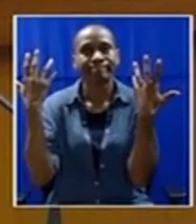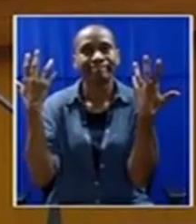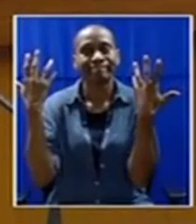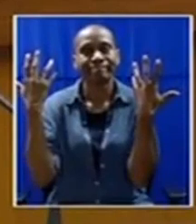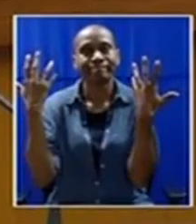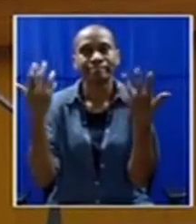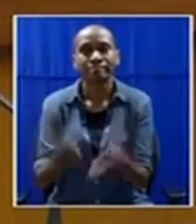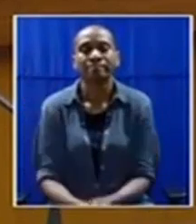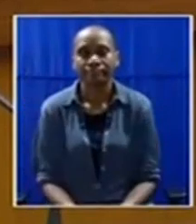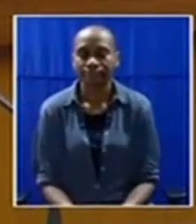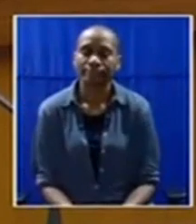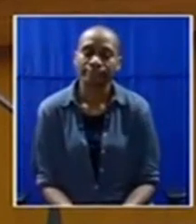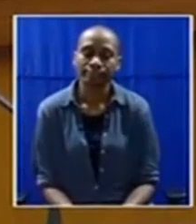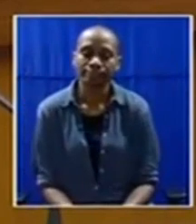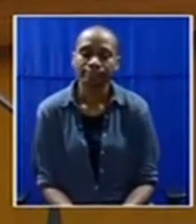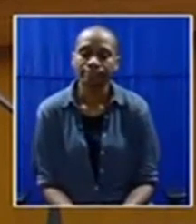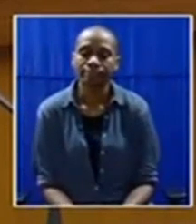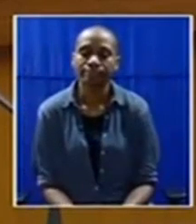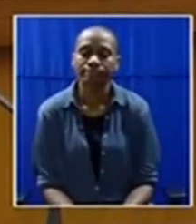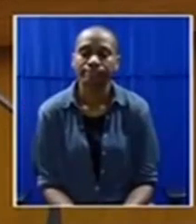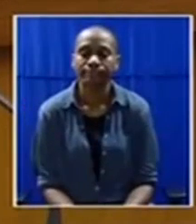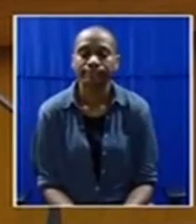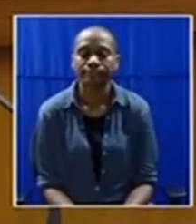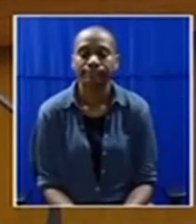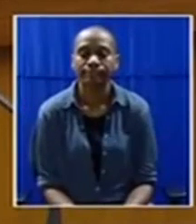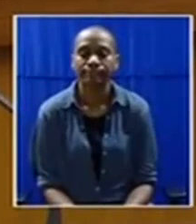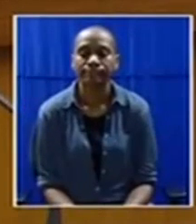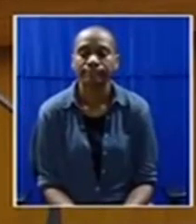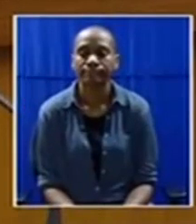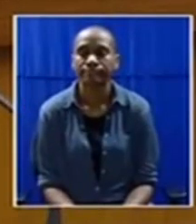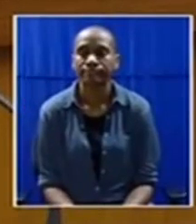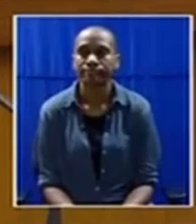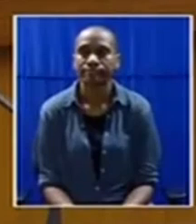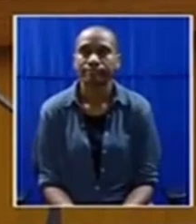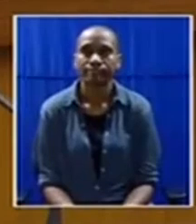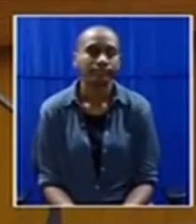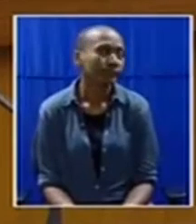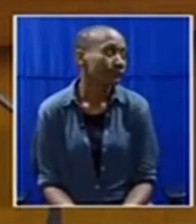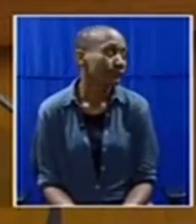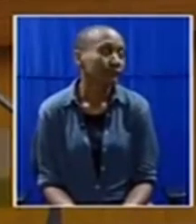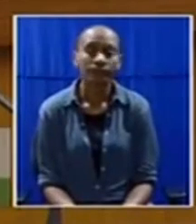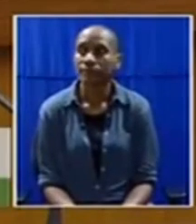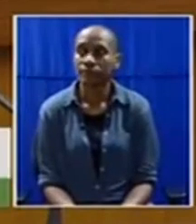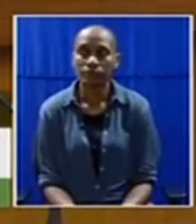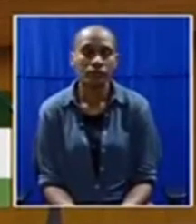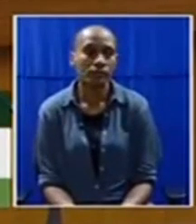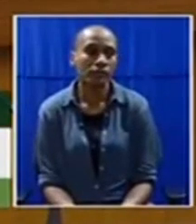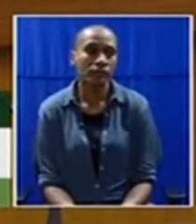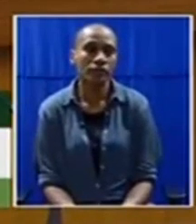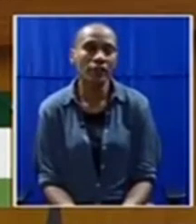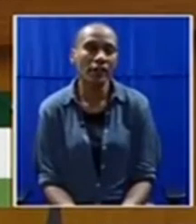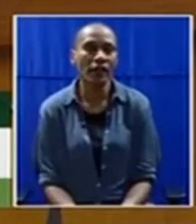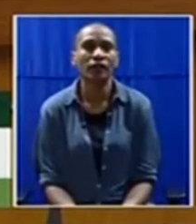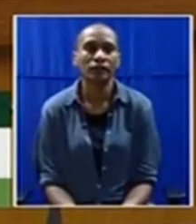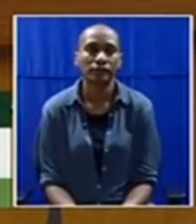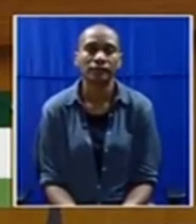and alongside the celebration of the 20 years, we're also celebrating the 20 years of the second half